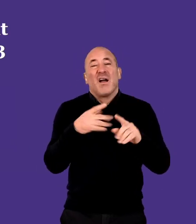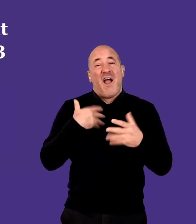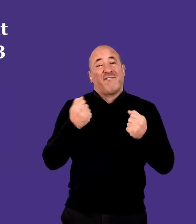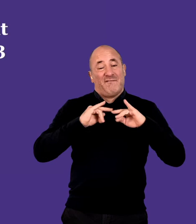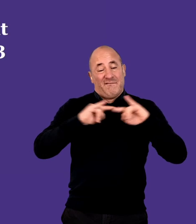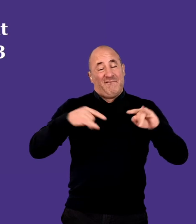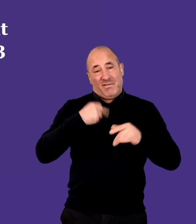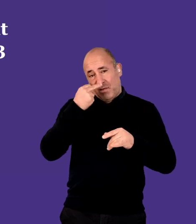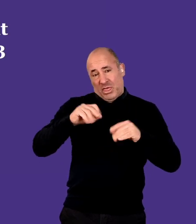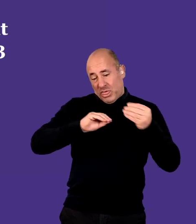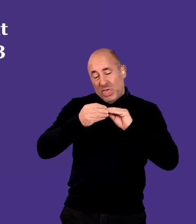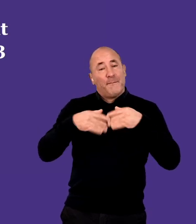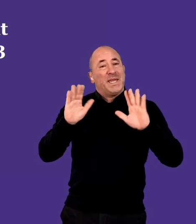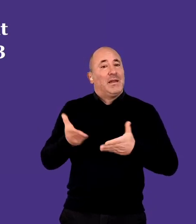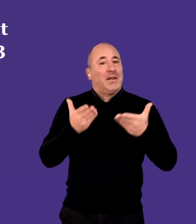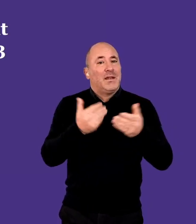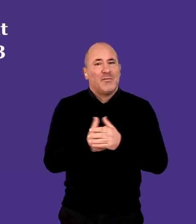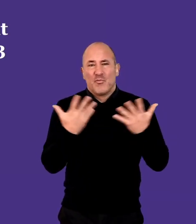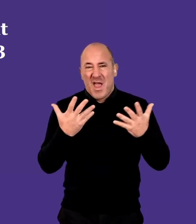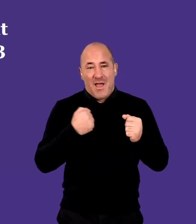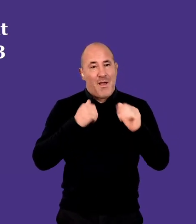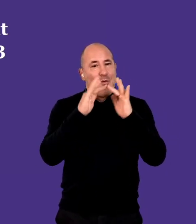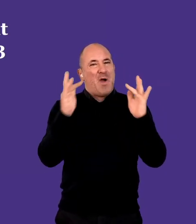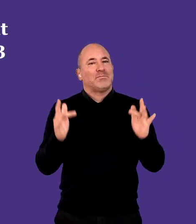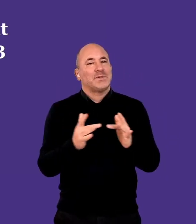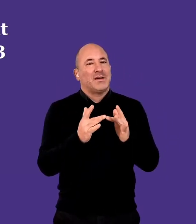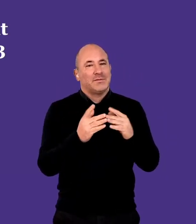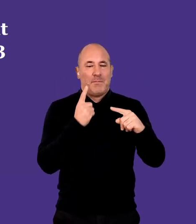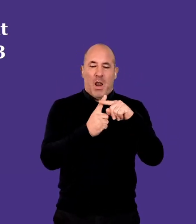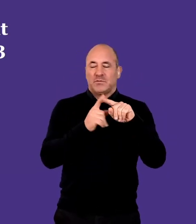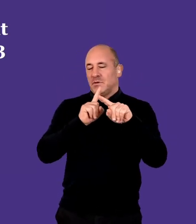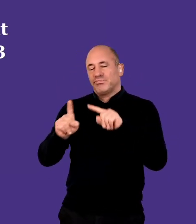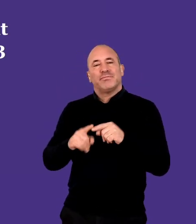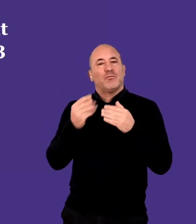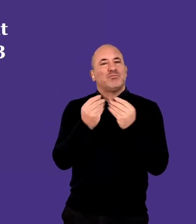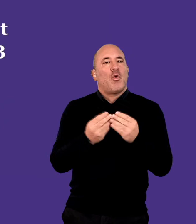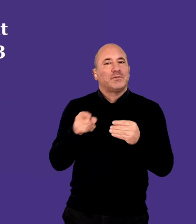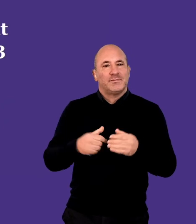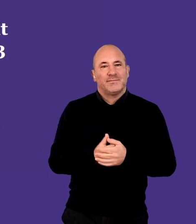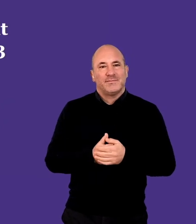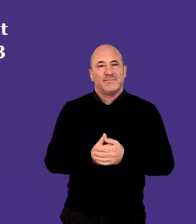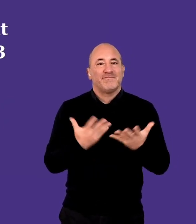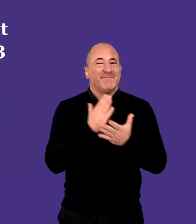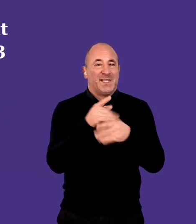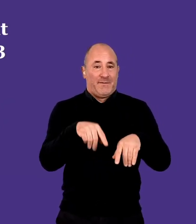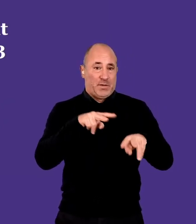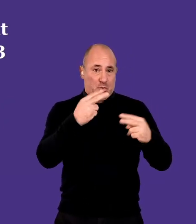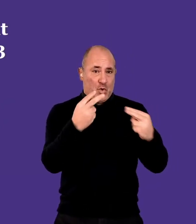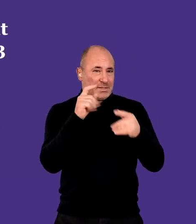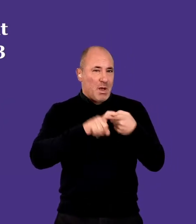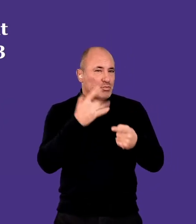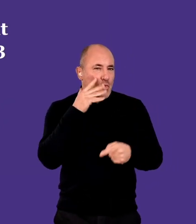we have created for you. You can find this alongside our other resources on our website. Depending on when you are watching